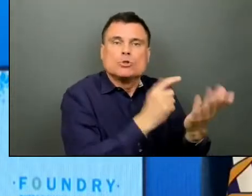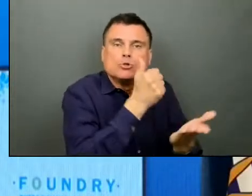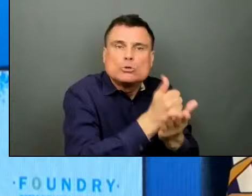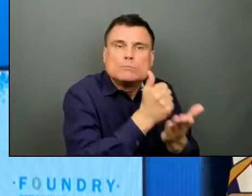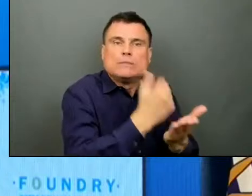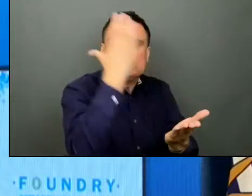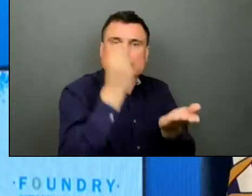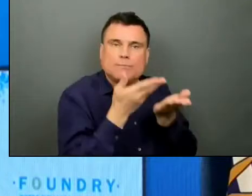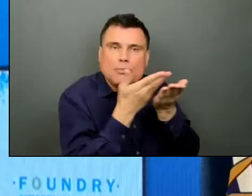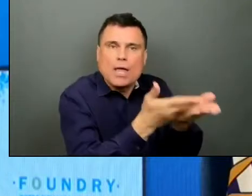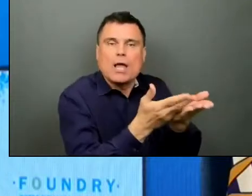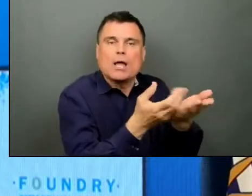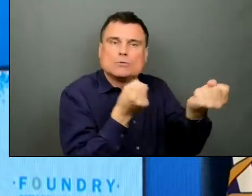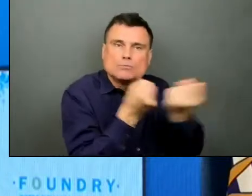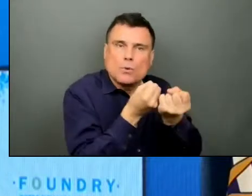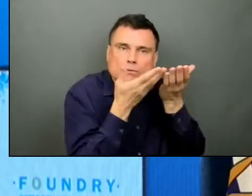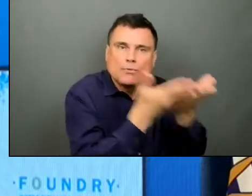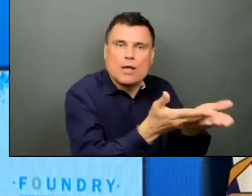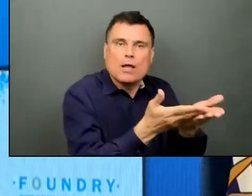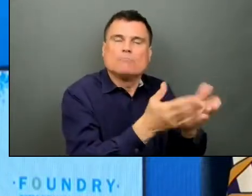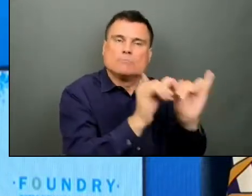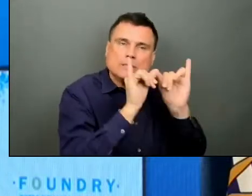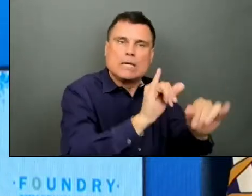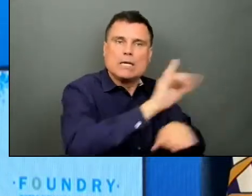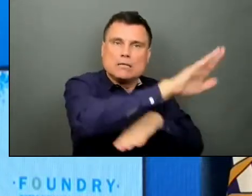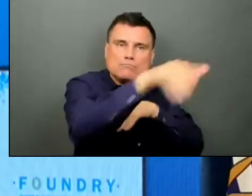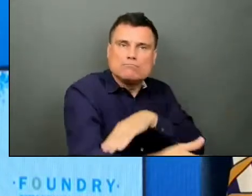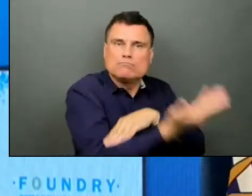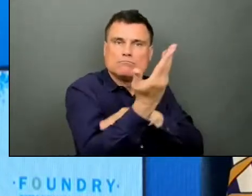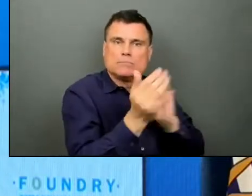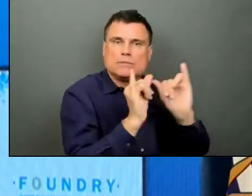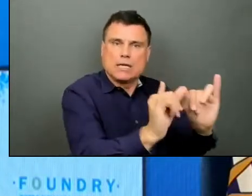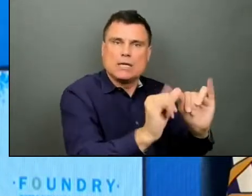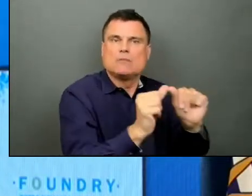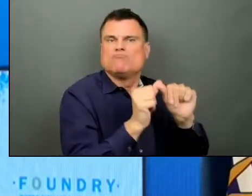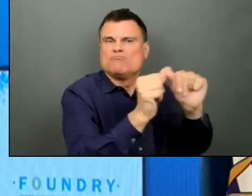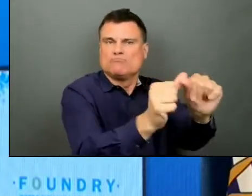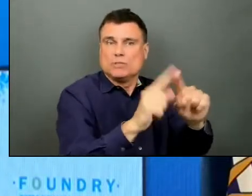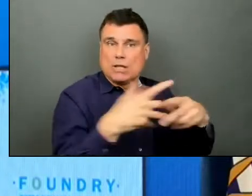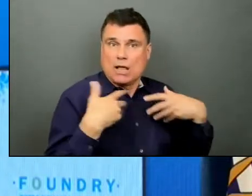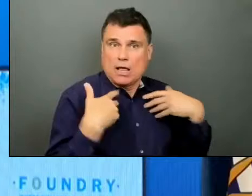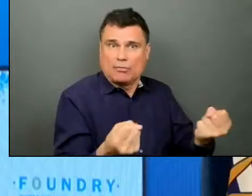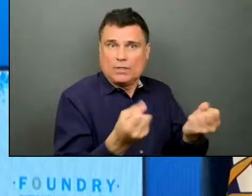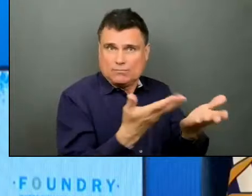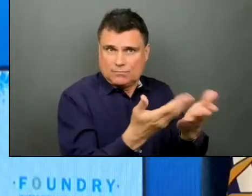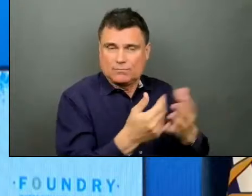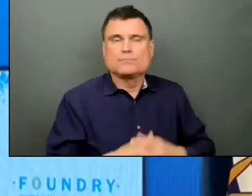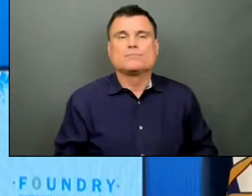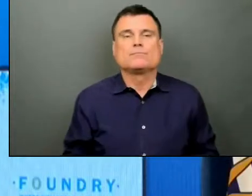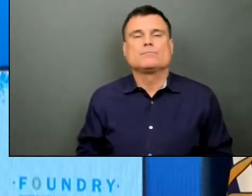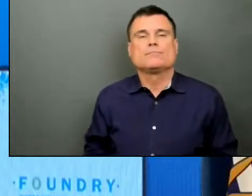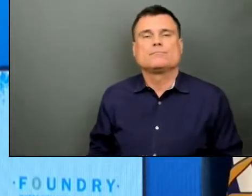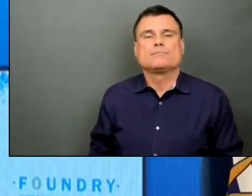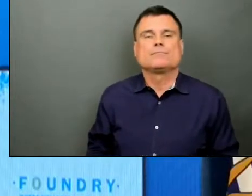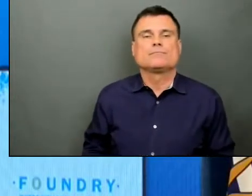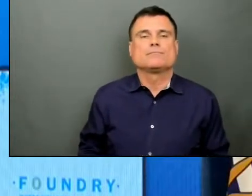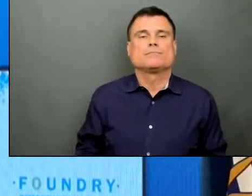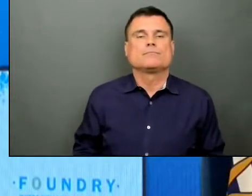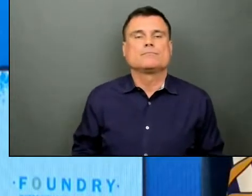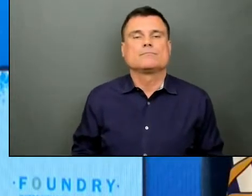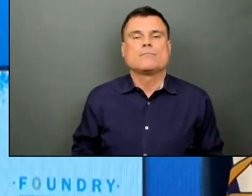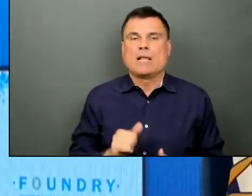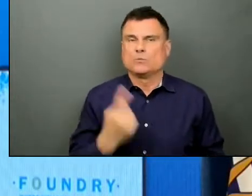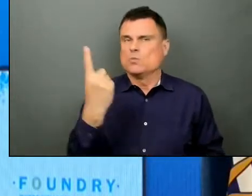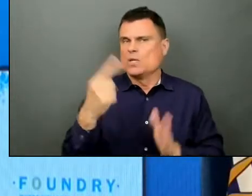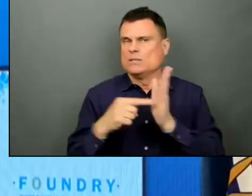that there are many approaches to supporting youth with addictions and mental health challenges.